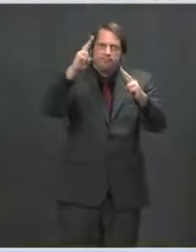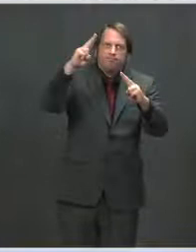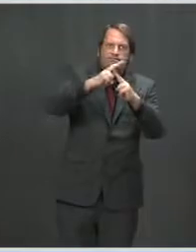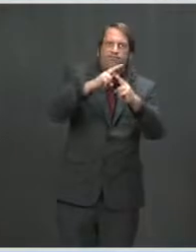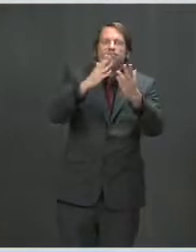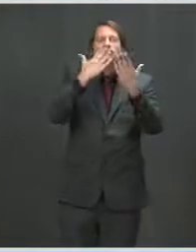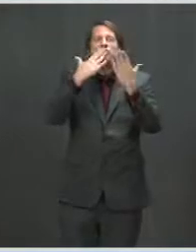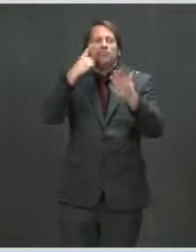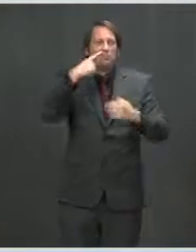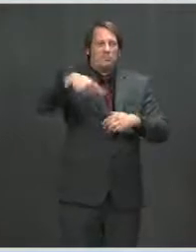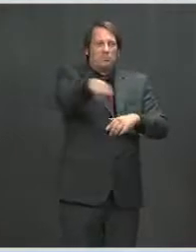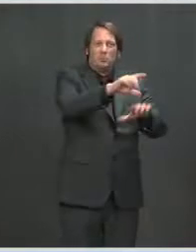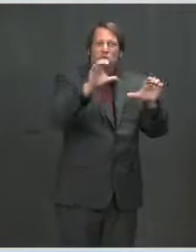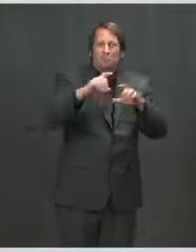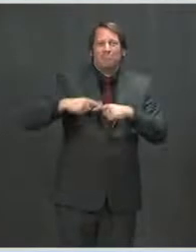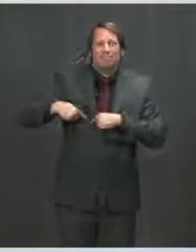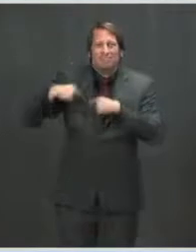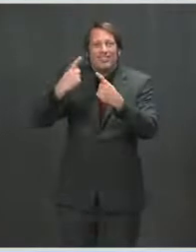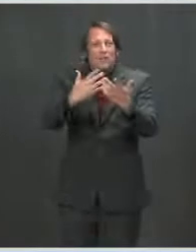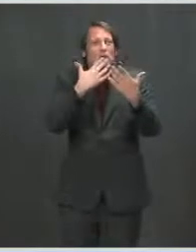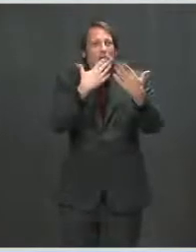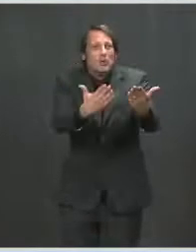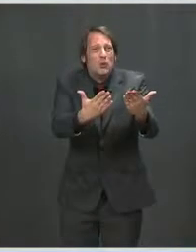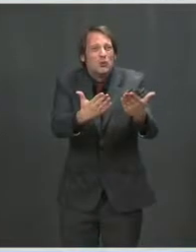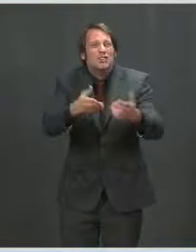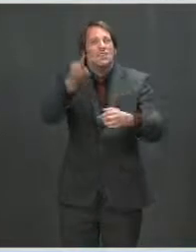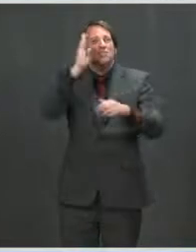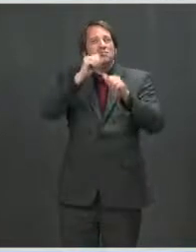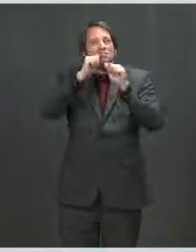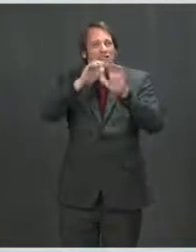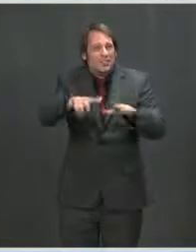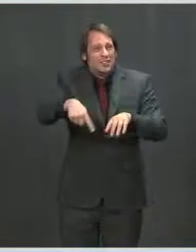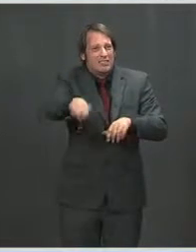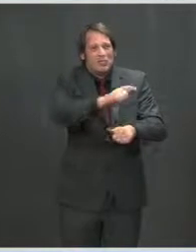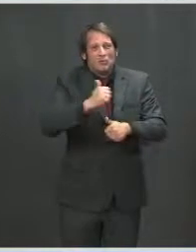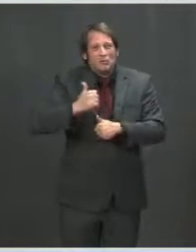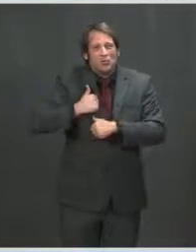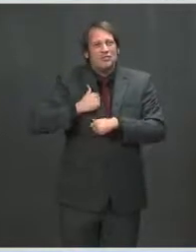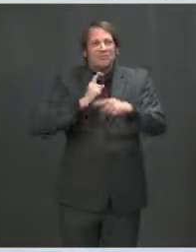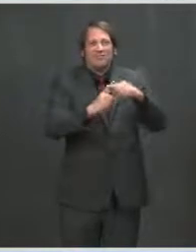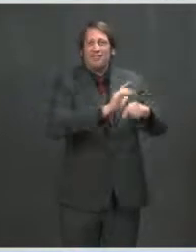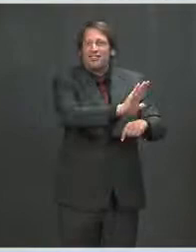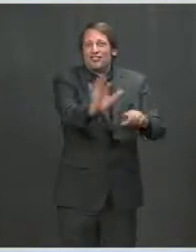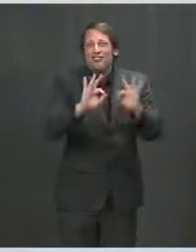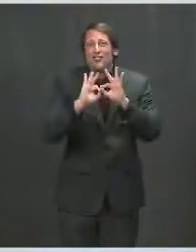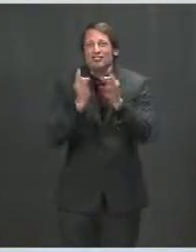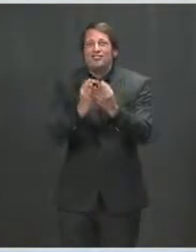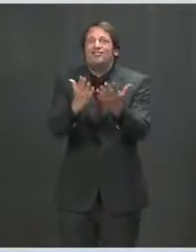May God bless our troops and their families. Thank you.